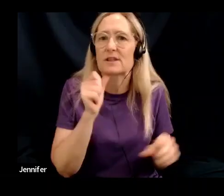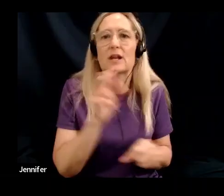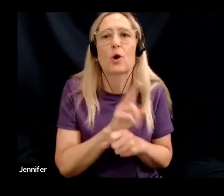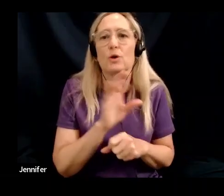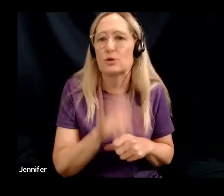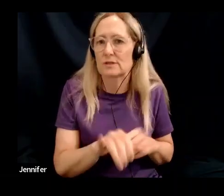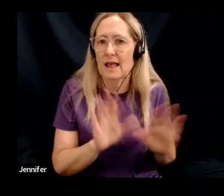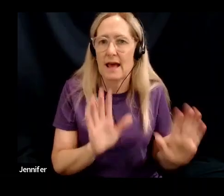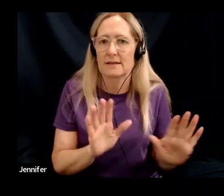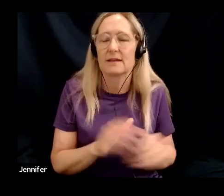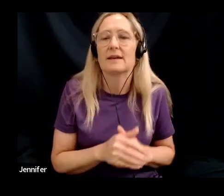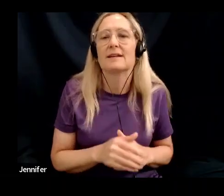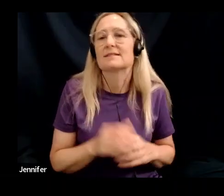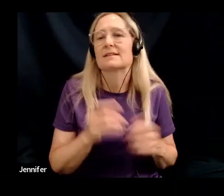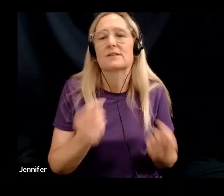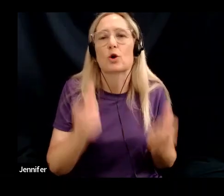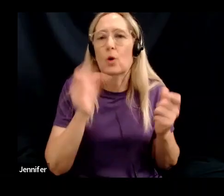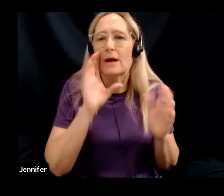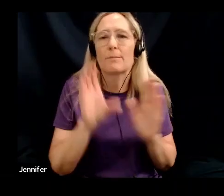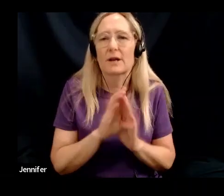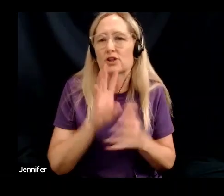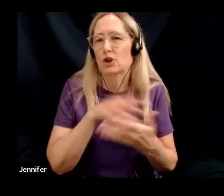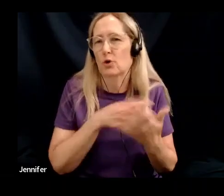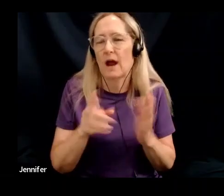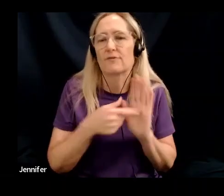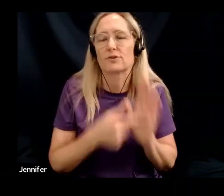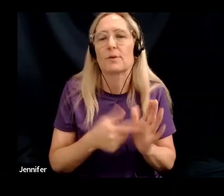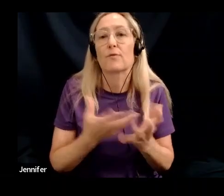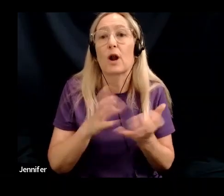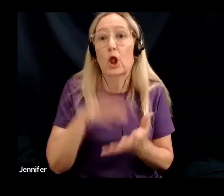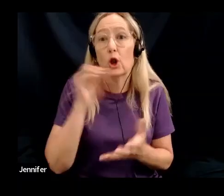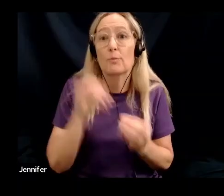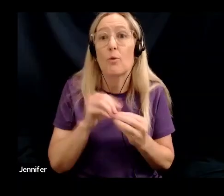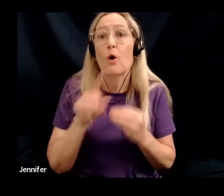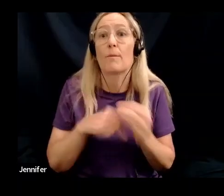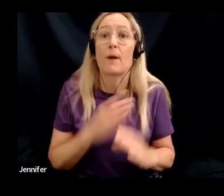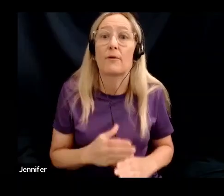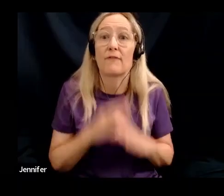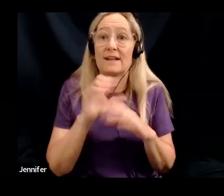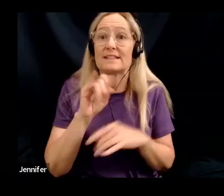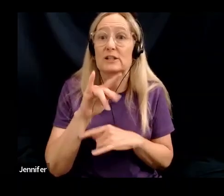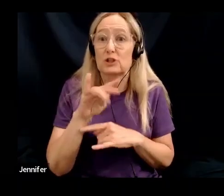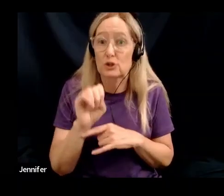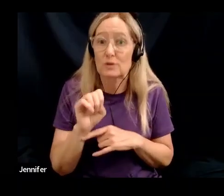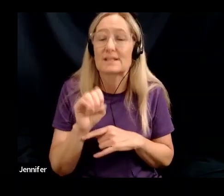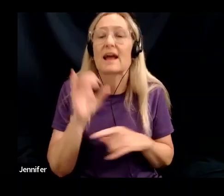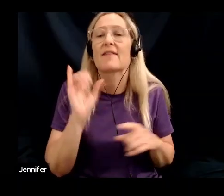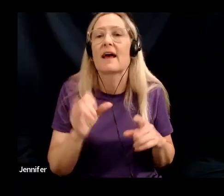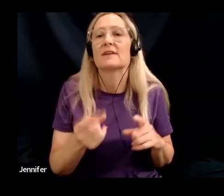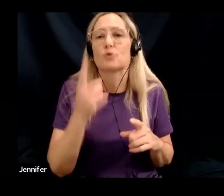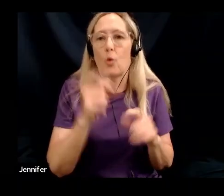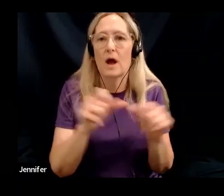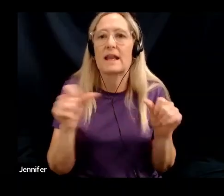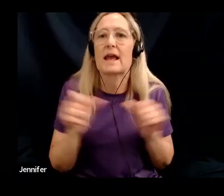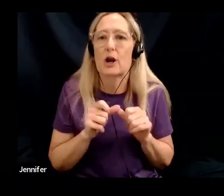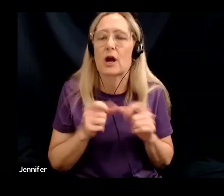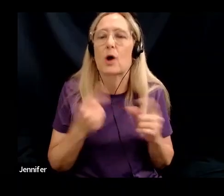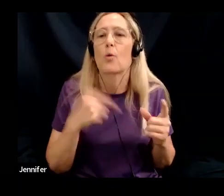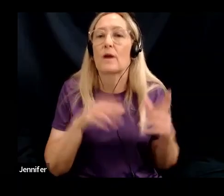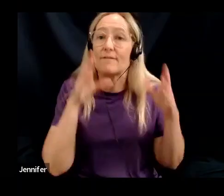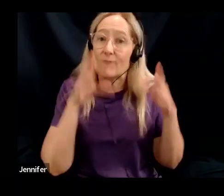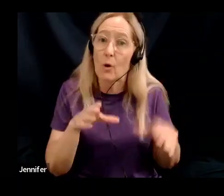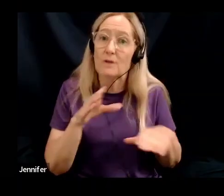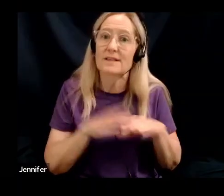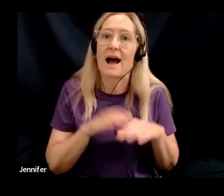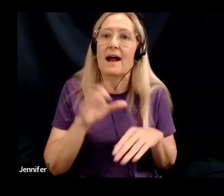quick snapshot. But again, if you're interested in learning more about suicide prevention, that's one whole area that we focus on